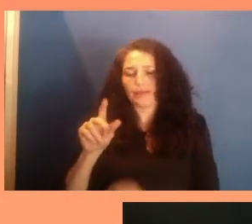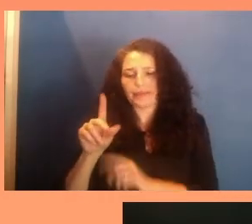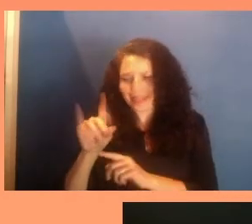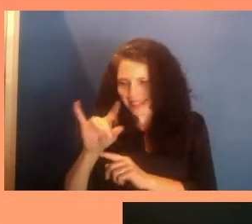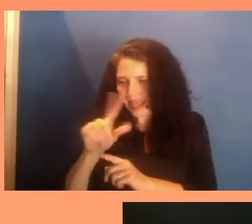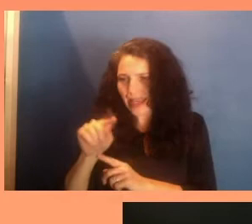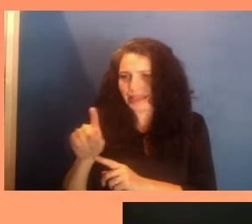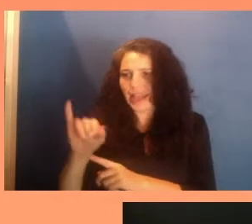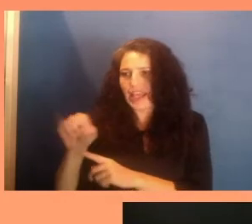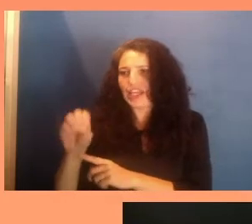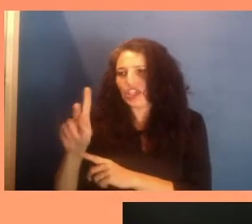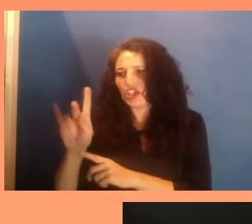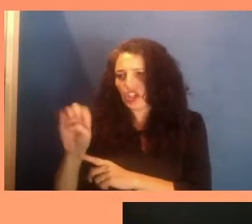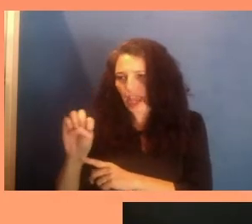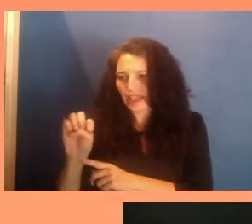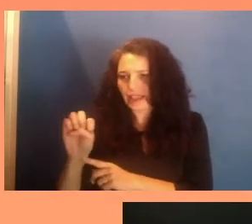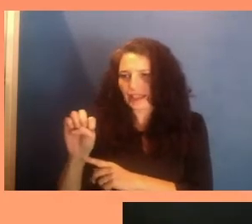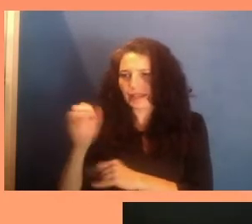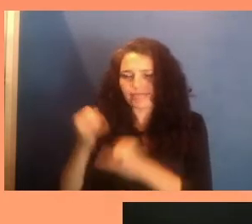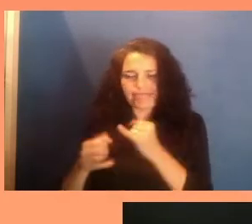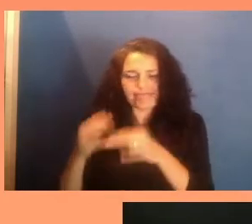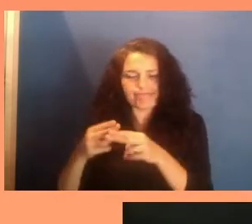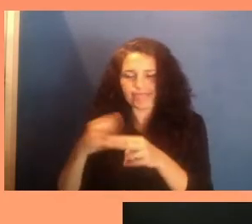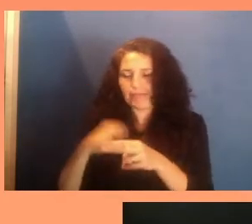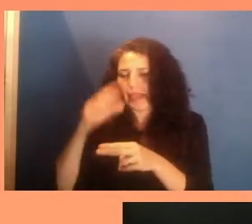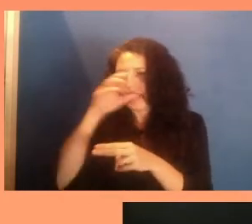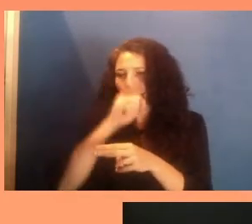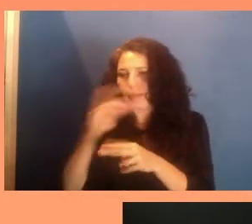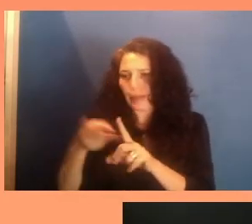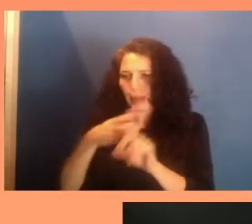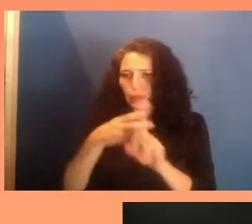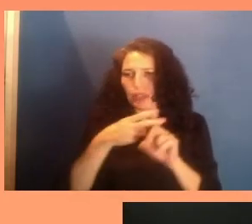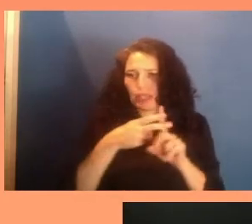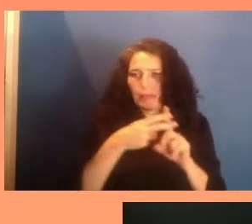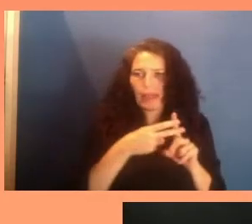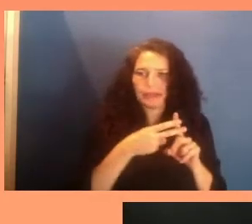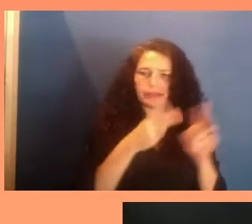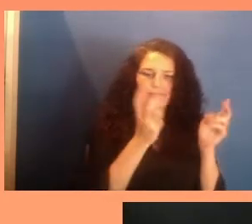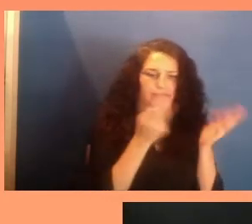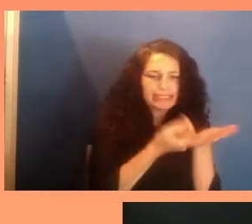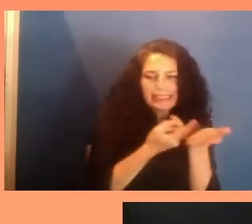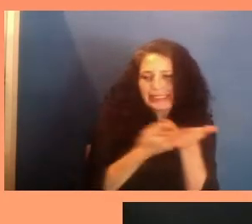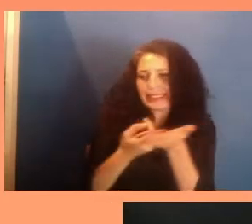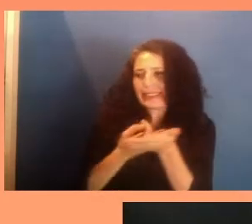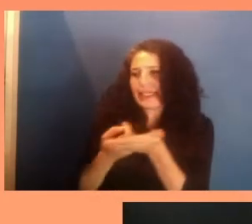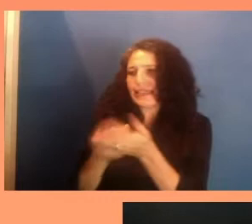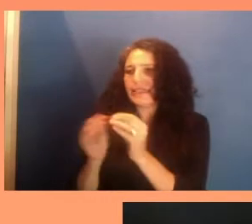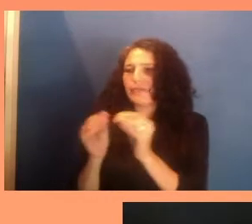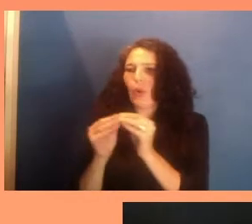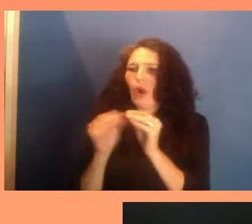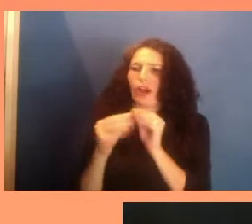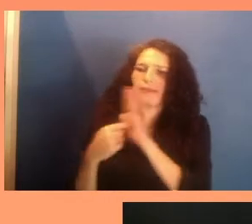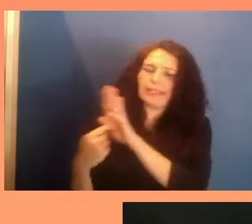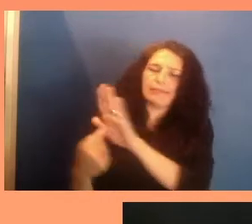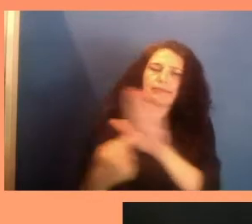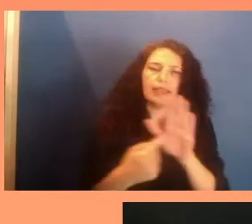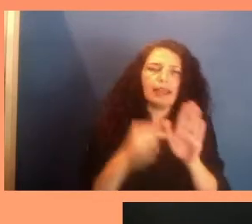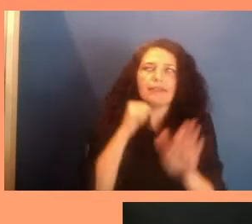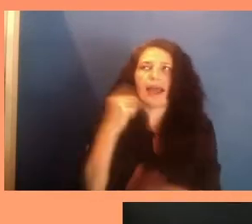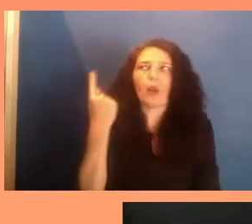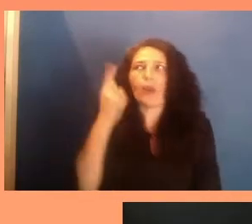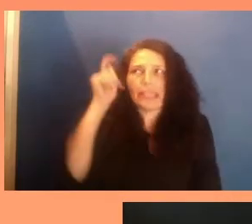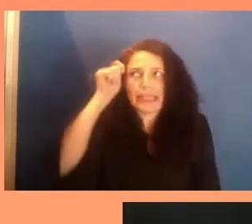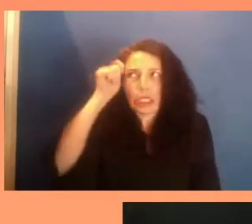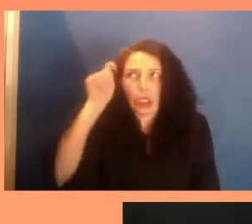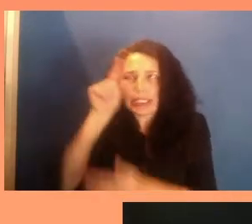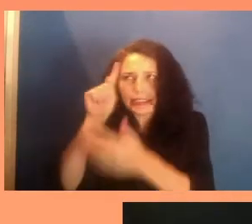sort of use some of their work as case studies so we can give examples and not just kind of talk about it in theory or sort of abstract, but really dive